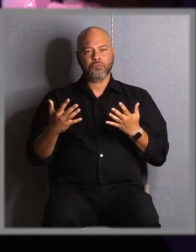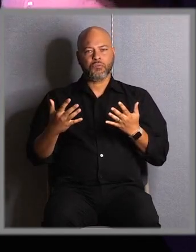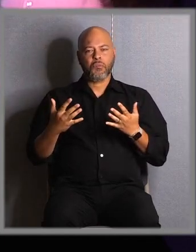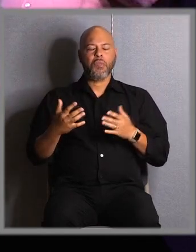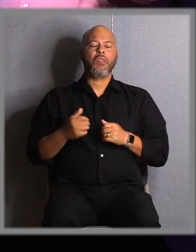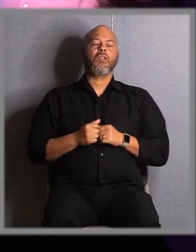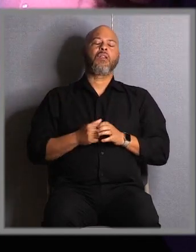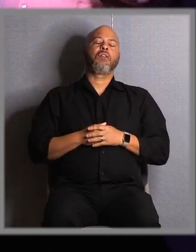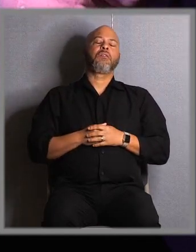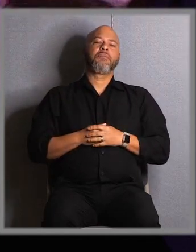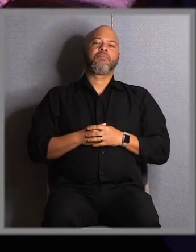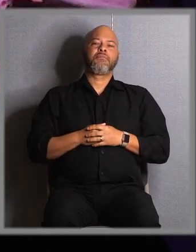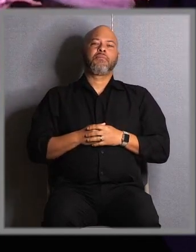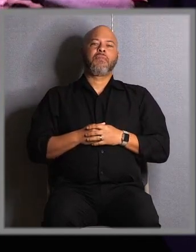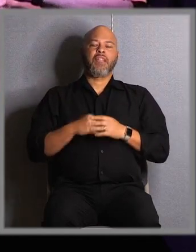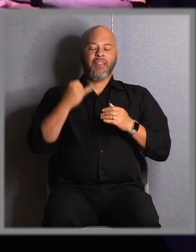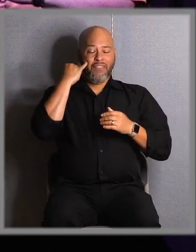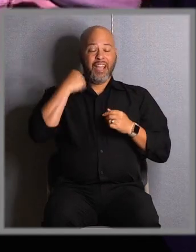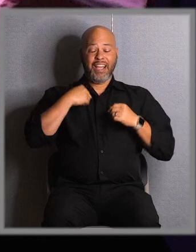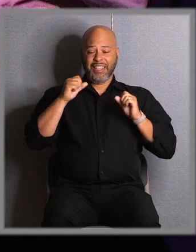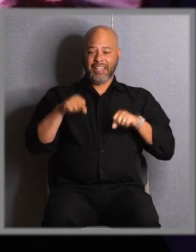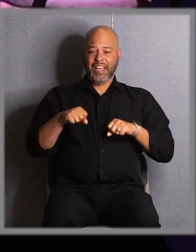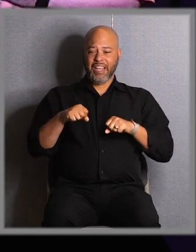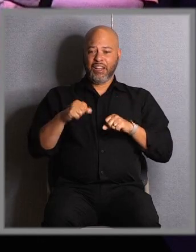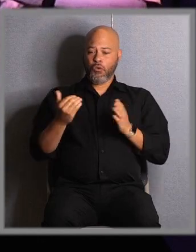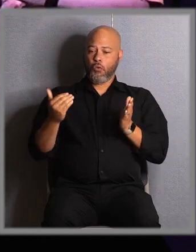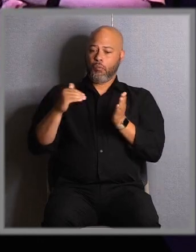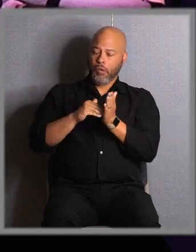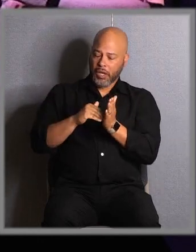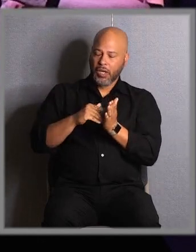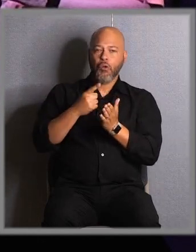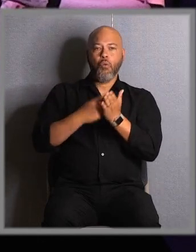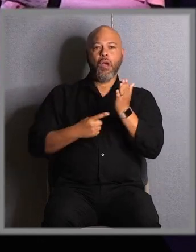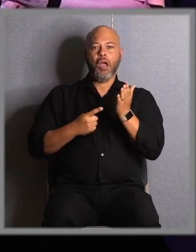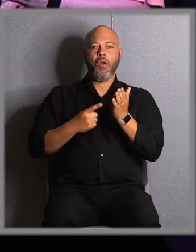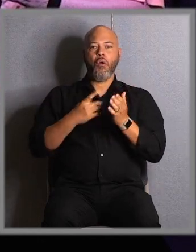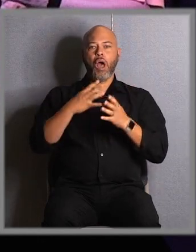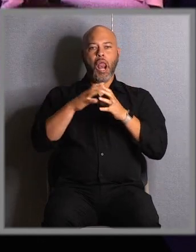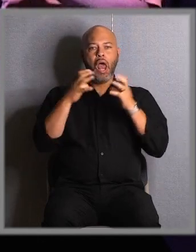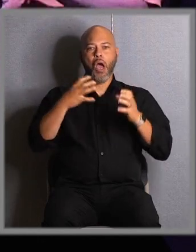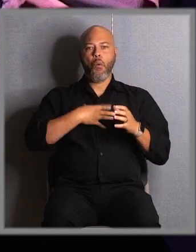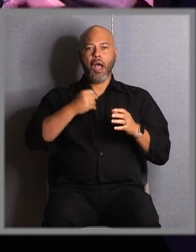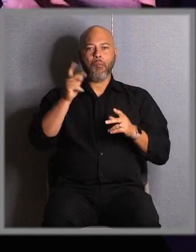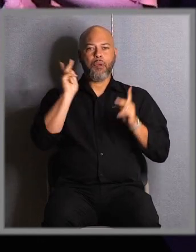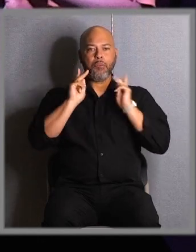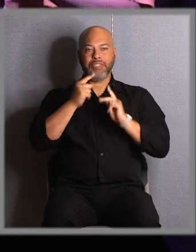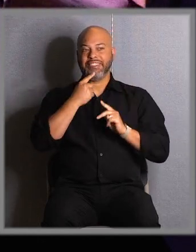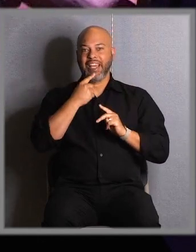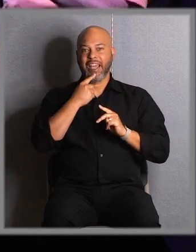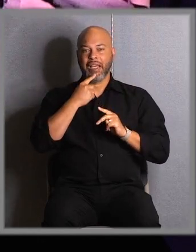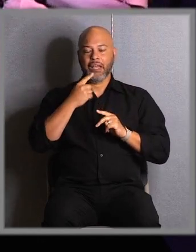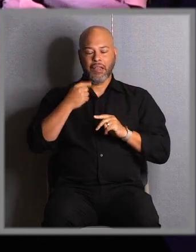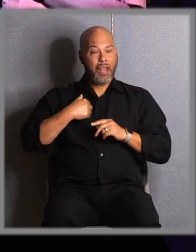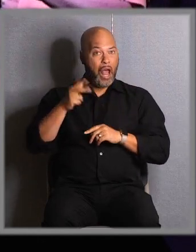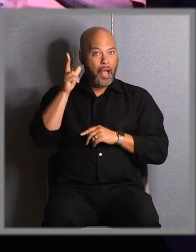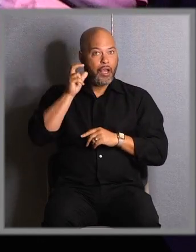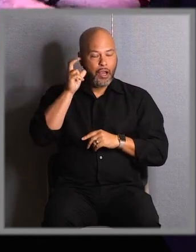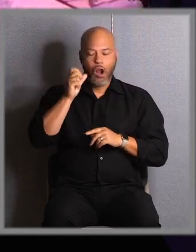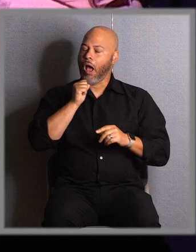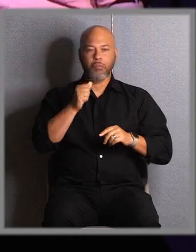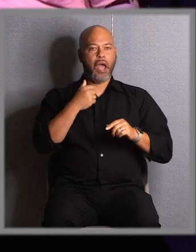could repeat what a lot of white people say, and just hear my heart, not trying to